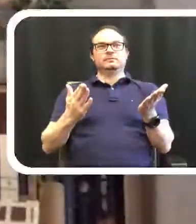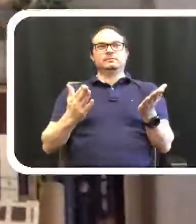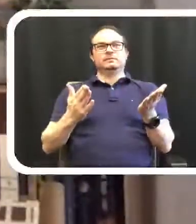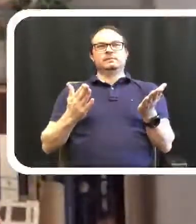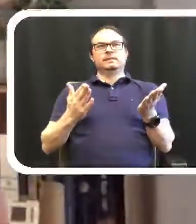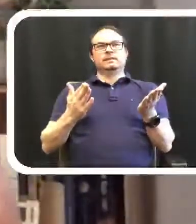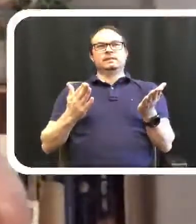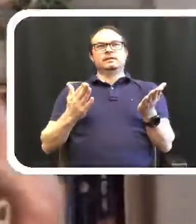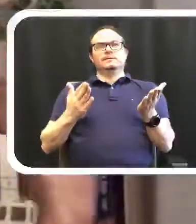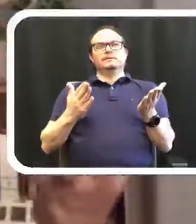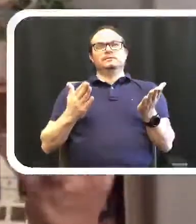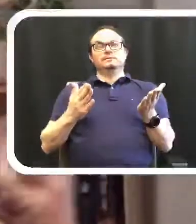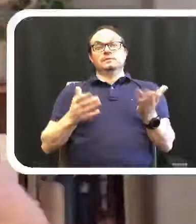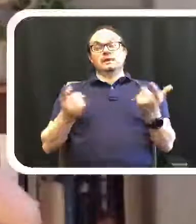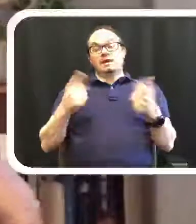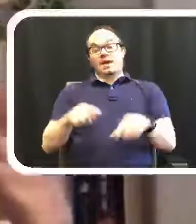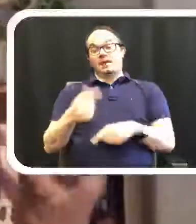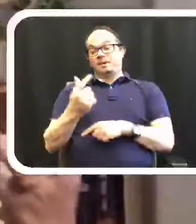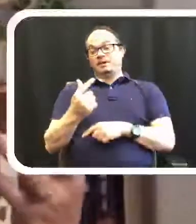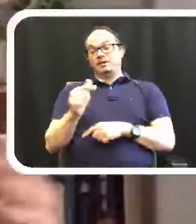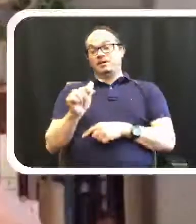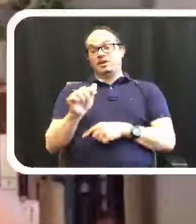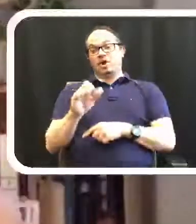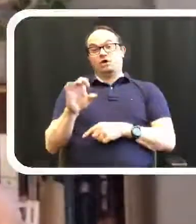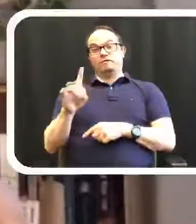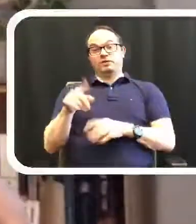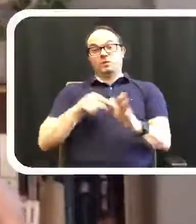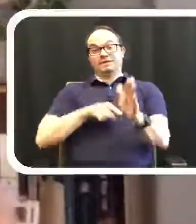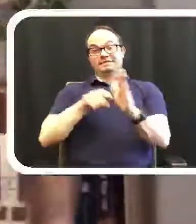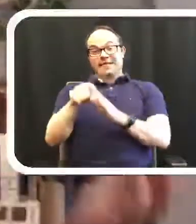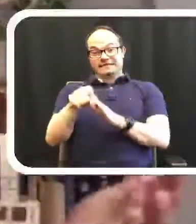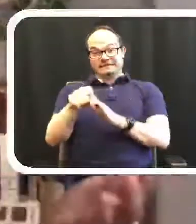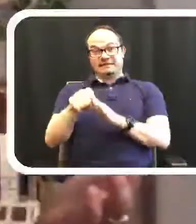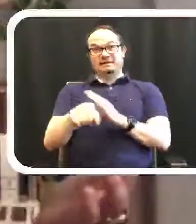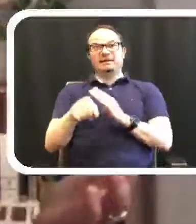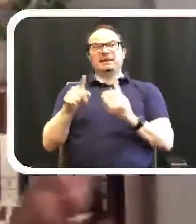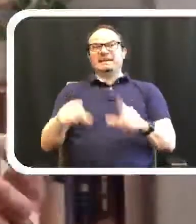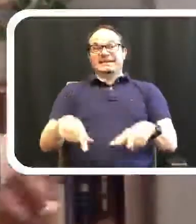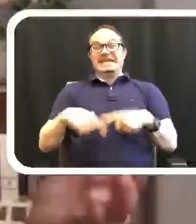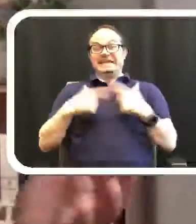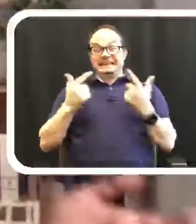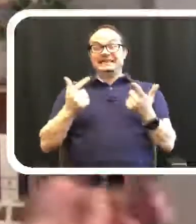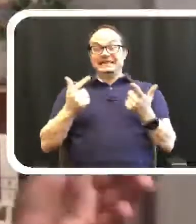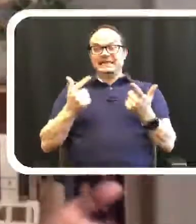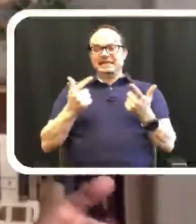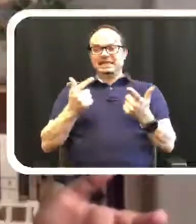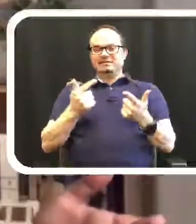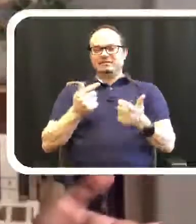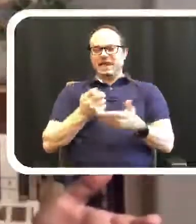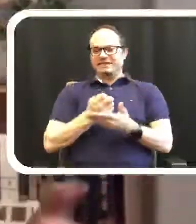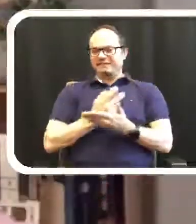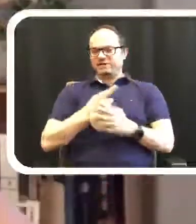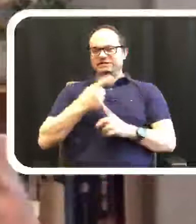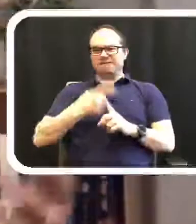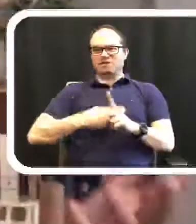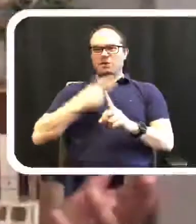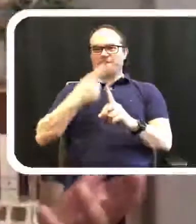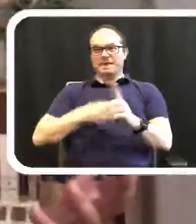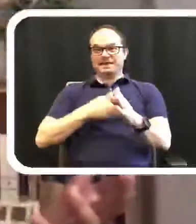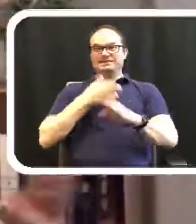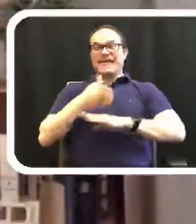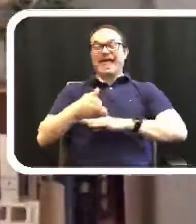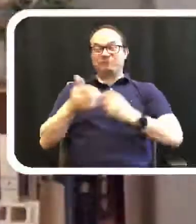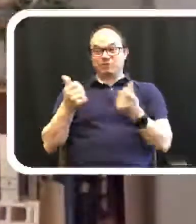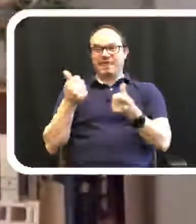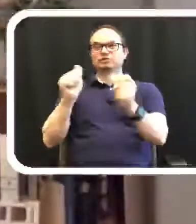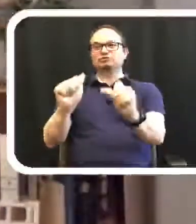that when Garfield was assassinated, he lived for, I think it was several months after the attempt on